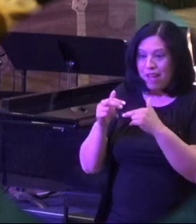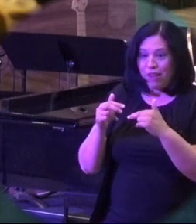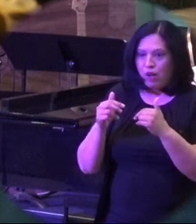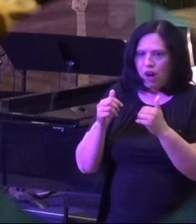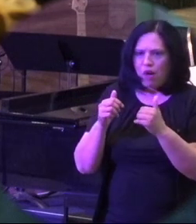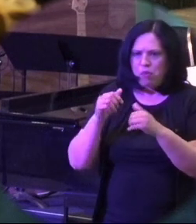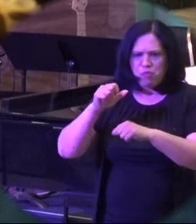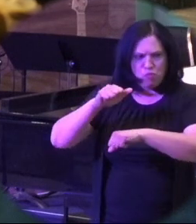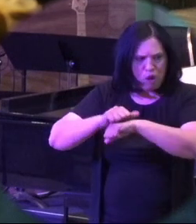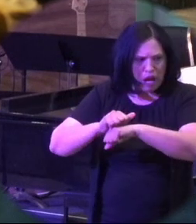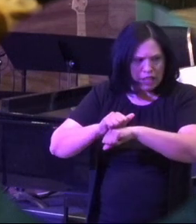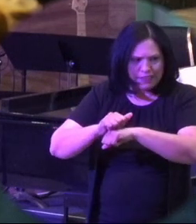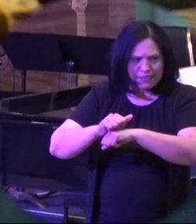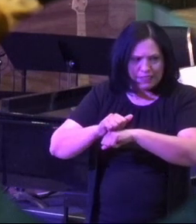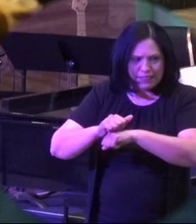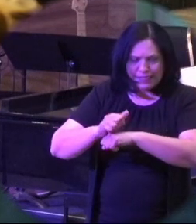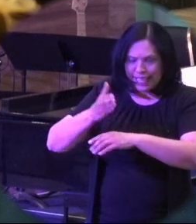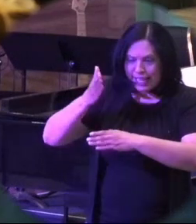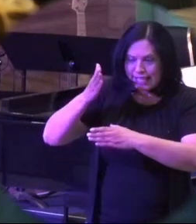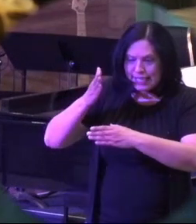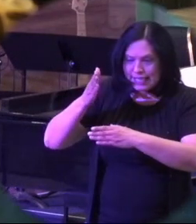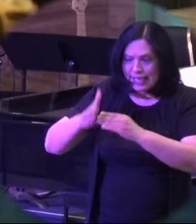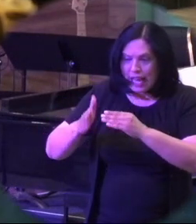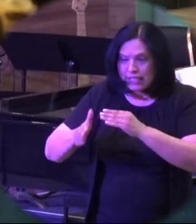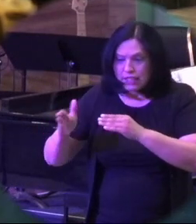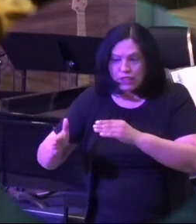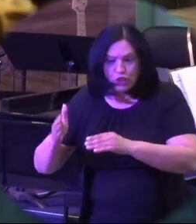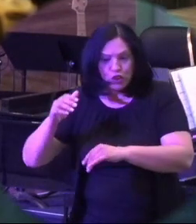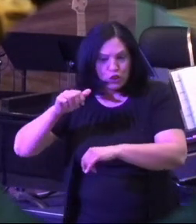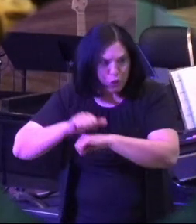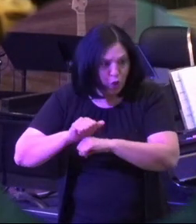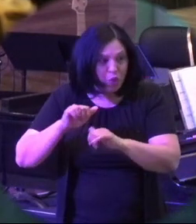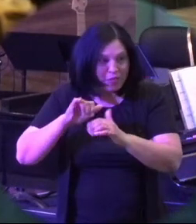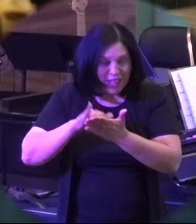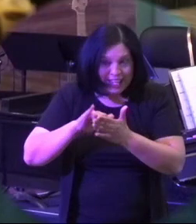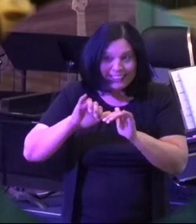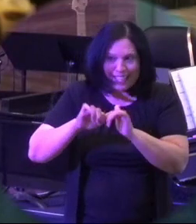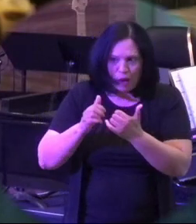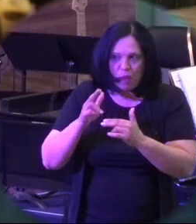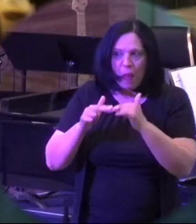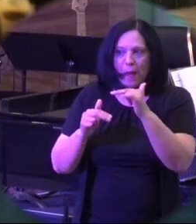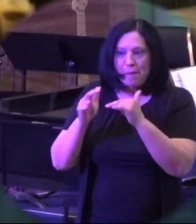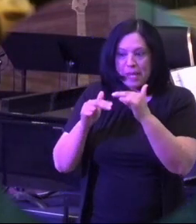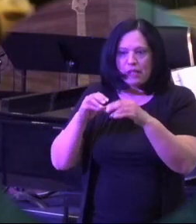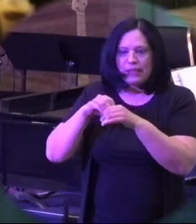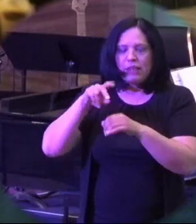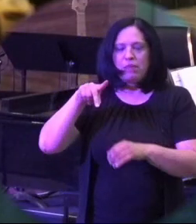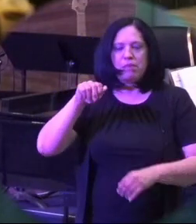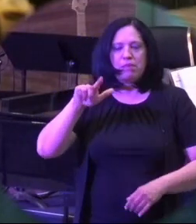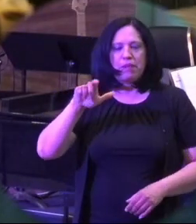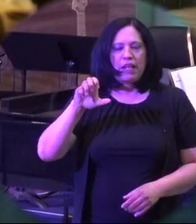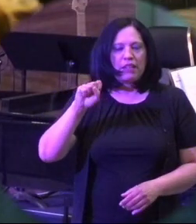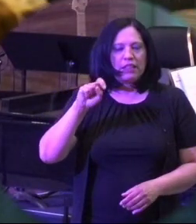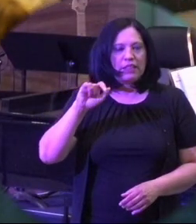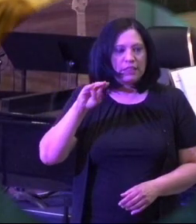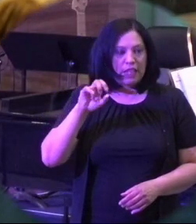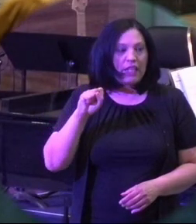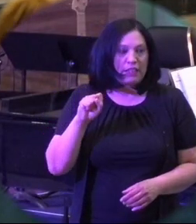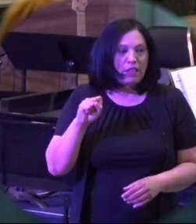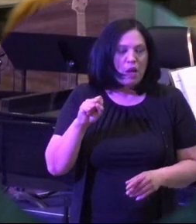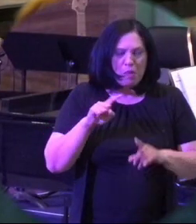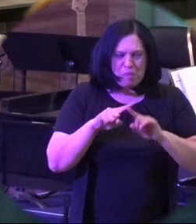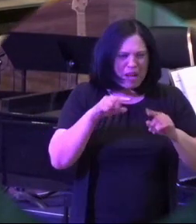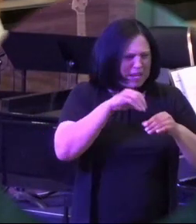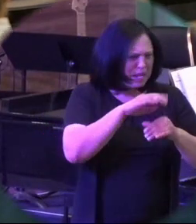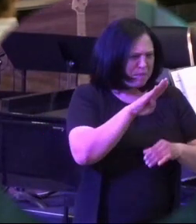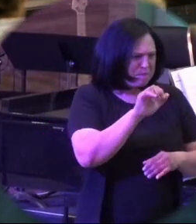stone, cut stone. That's how they build buildings over in Palestine, in Israel. But in Babylonia, very few